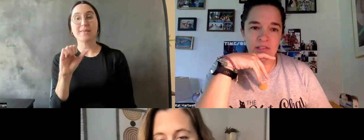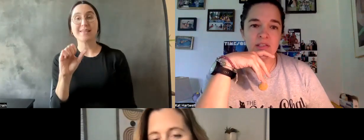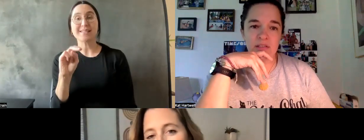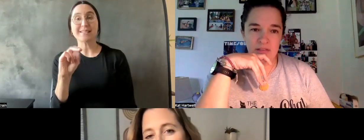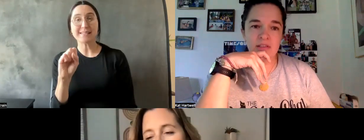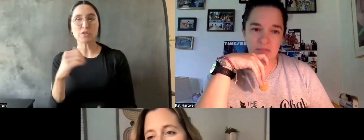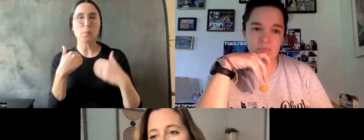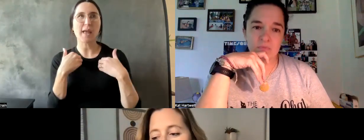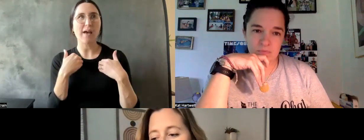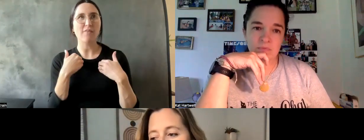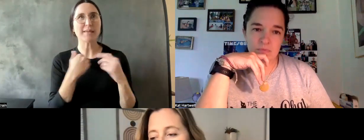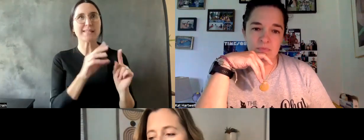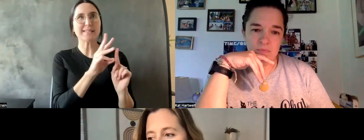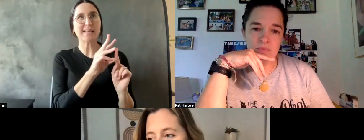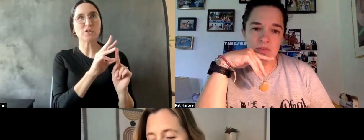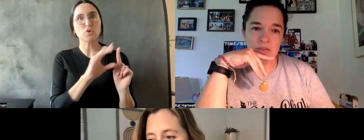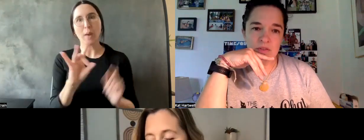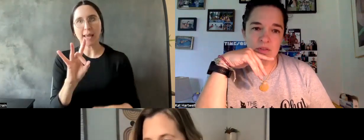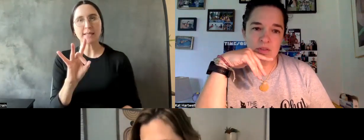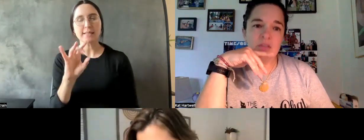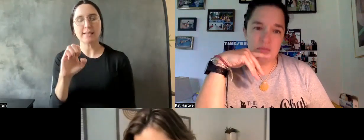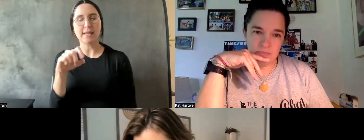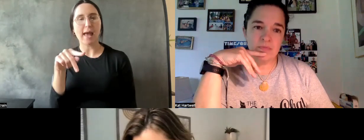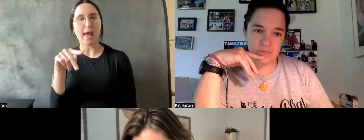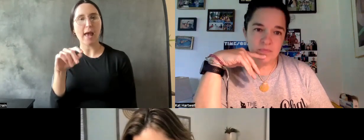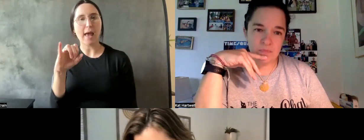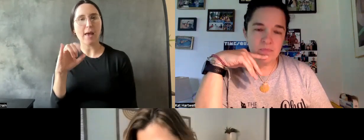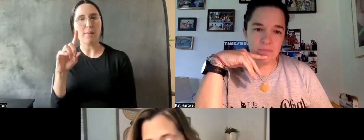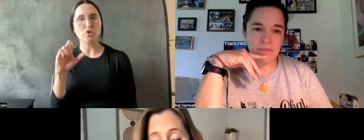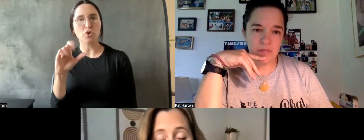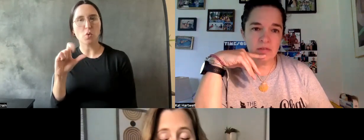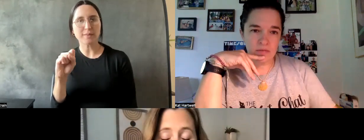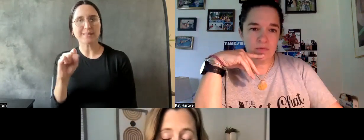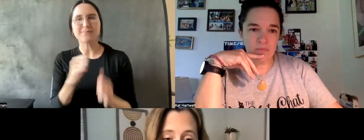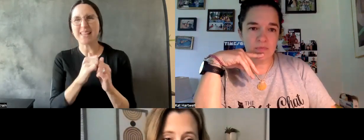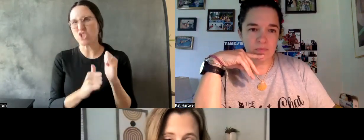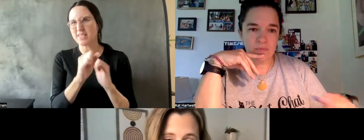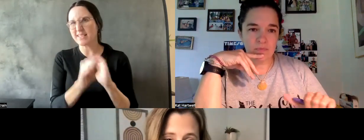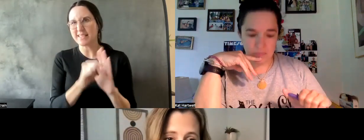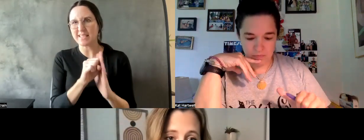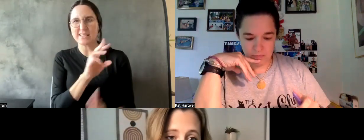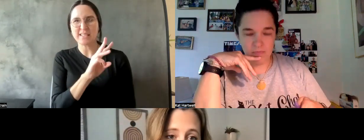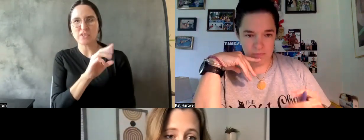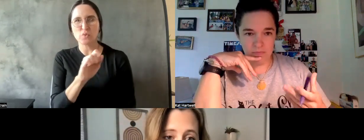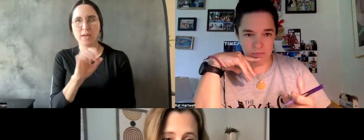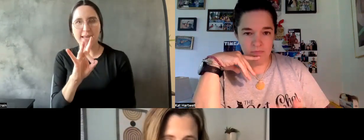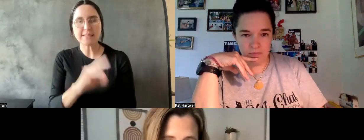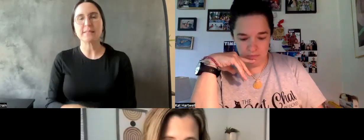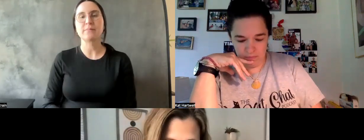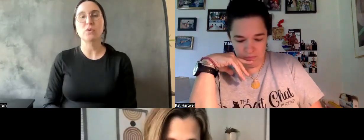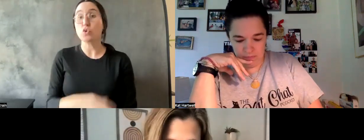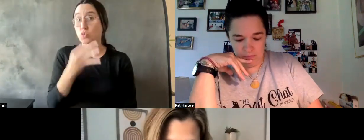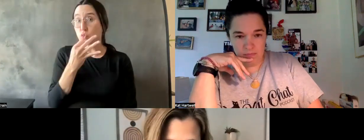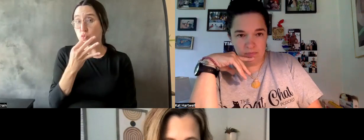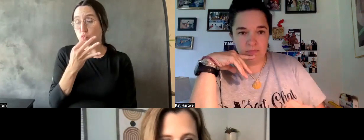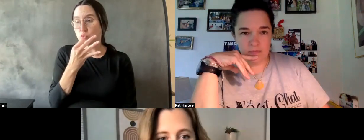season. So, it was exactly, let's see, June. We're coming up on the 1 year anniversary of Romadrama